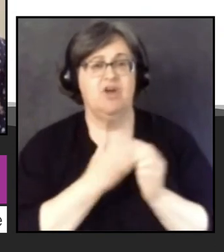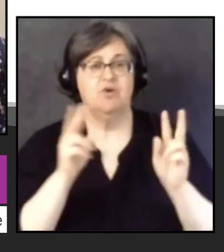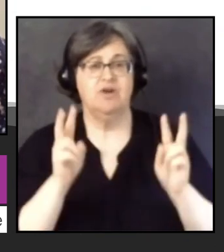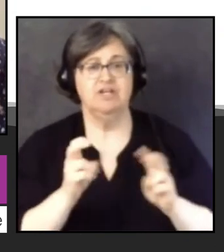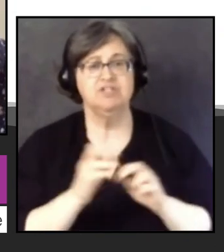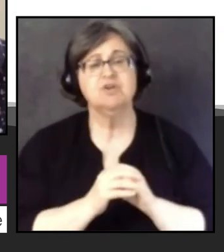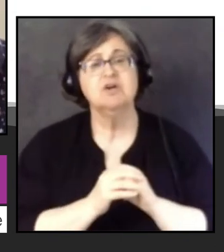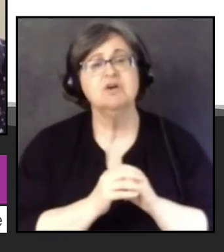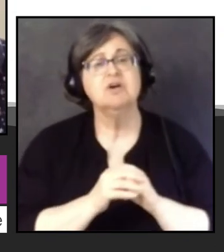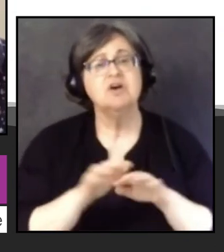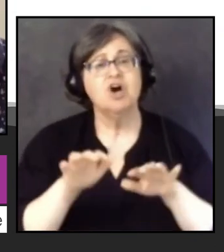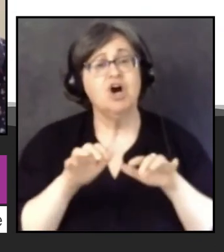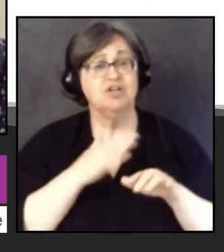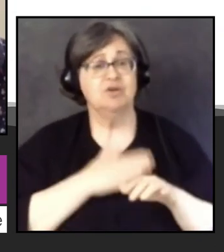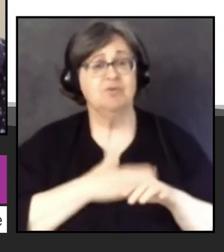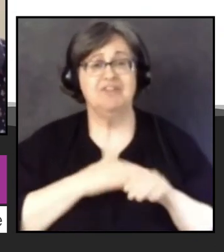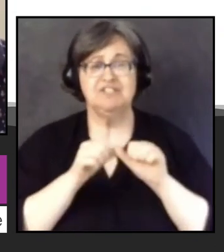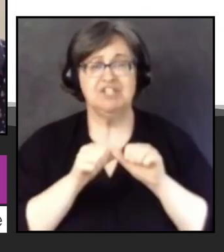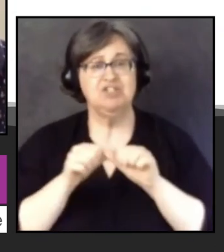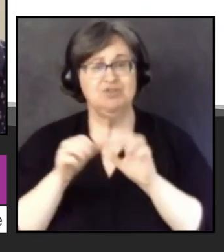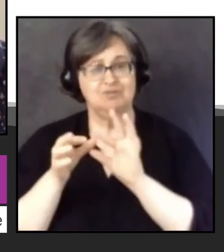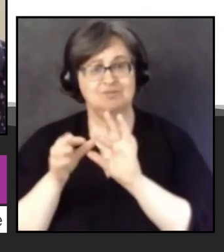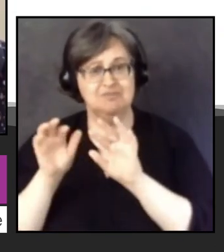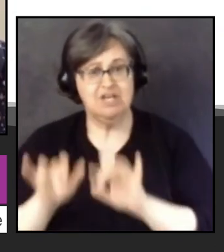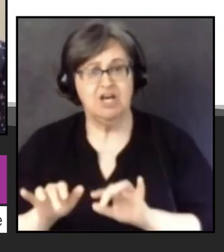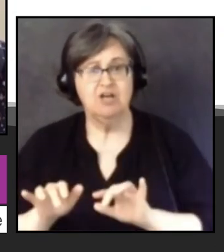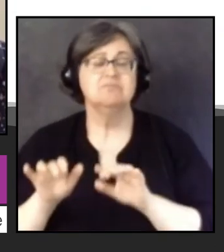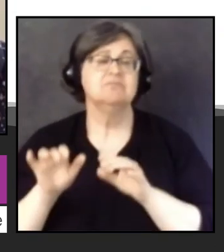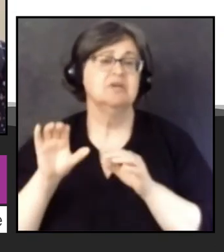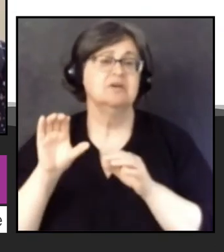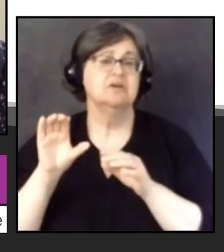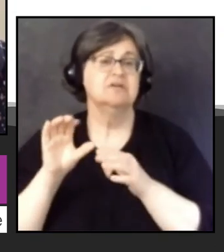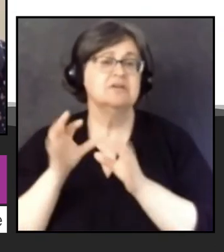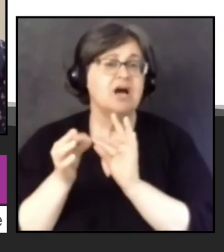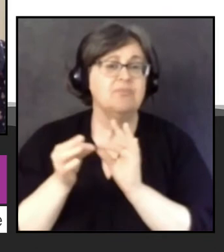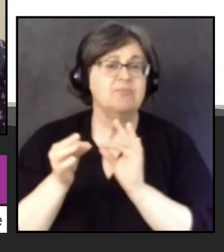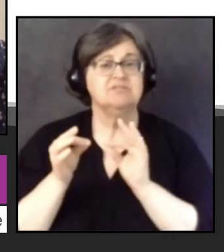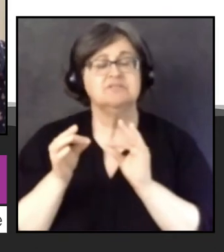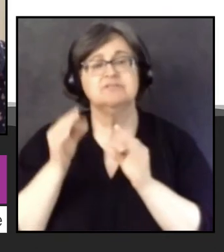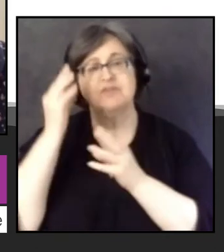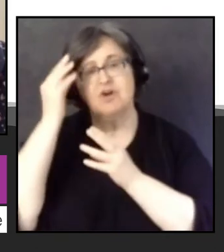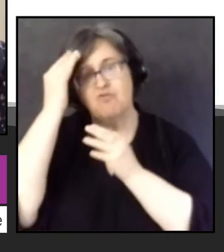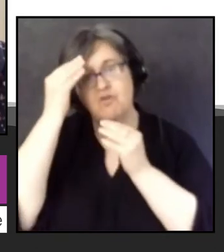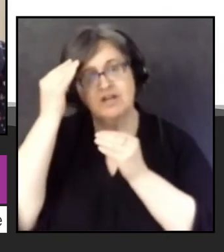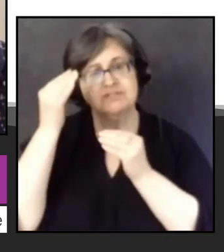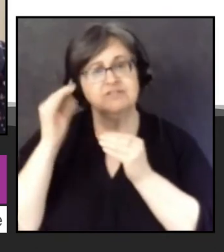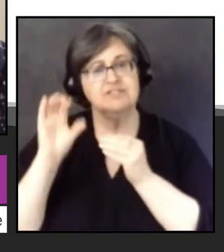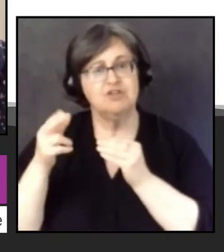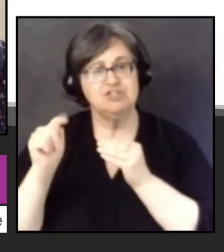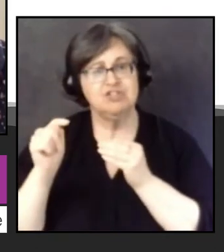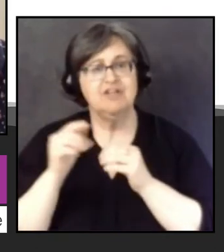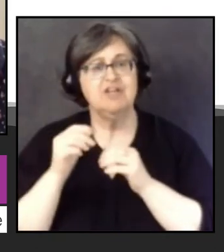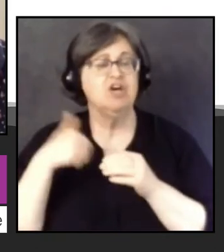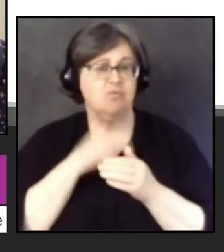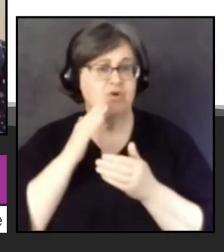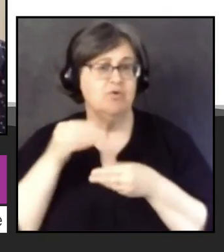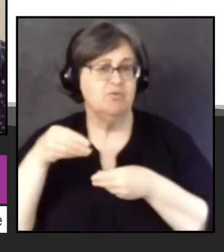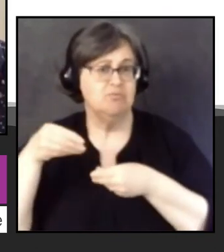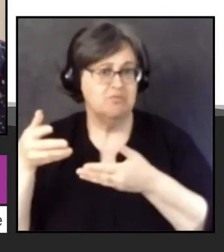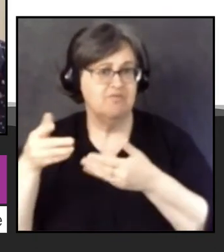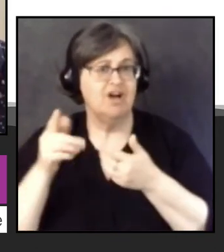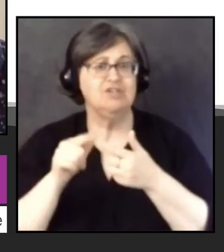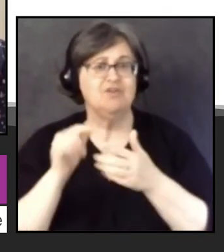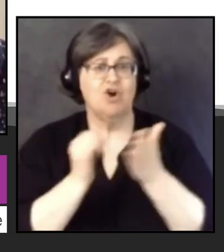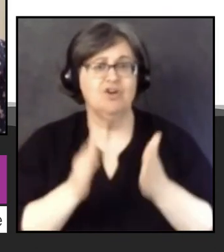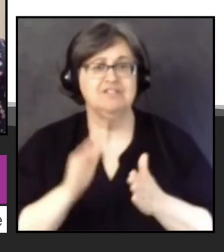members, just a reminder to please continue to share your comments and reflections in the chat so we can engage with these and the artists later. Jing and Natalia, the floor is